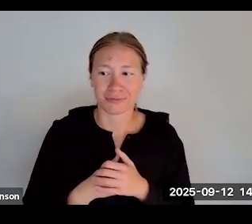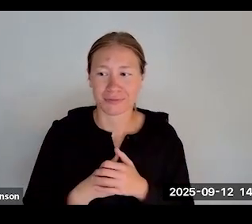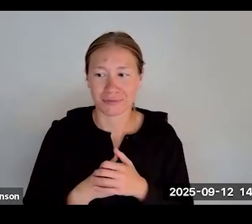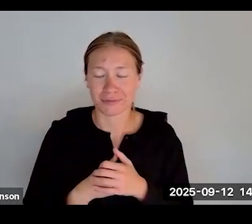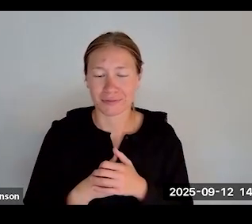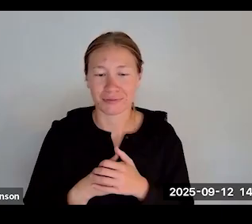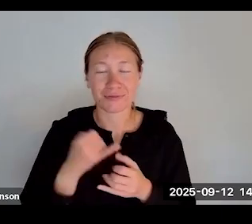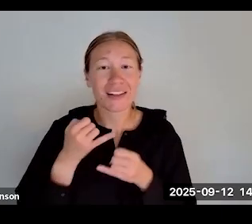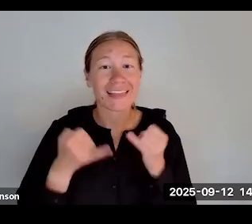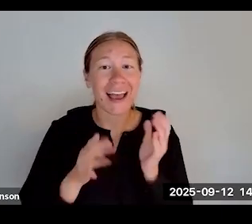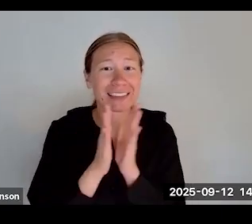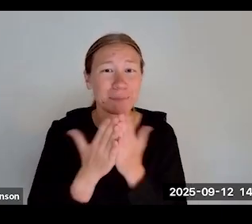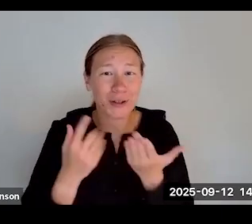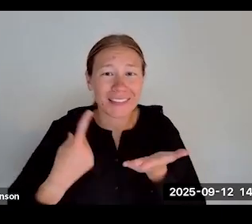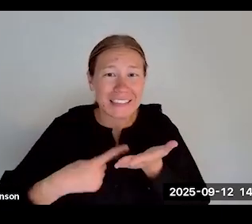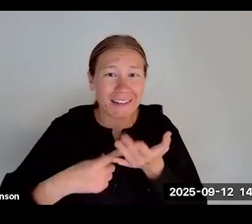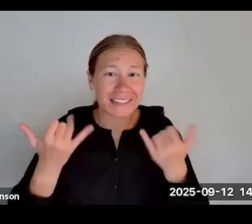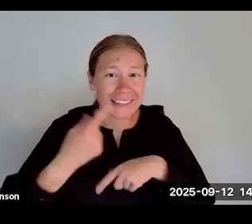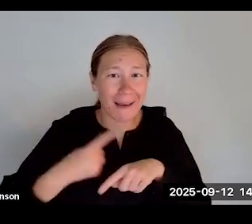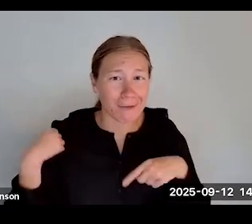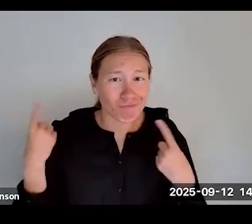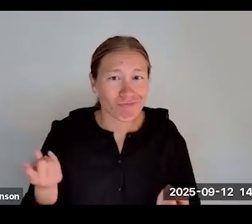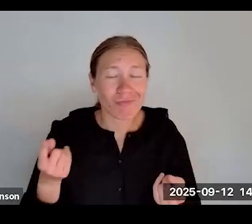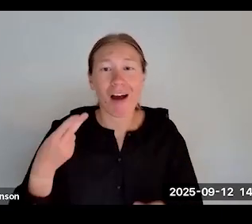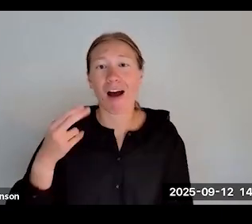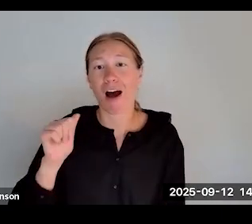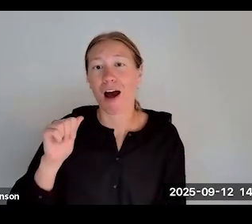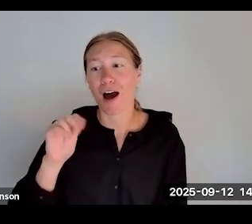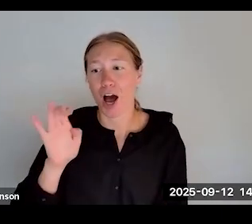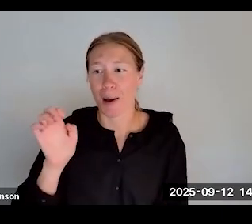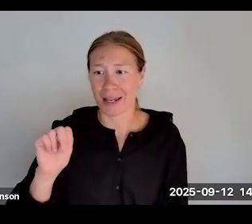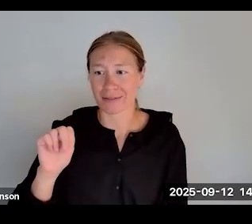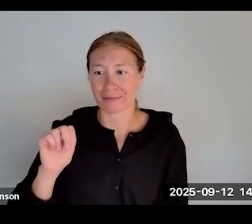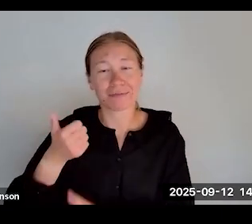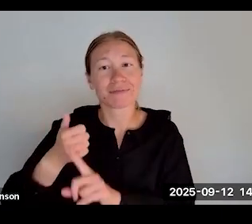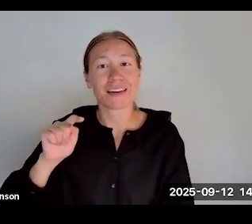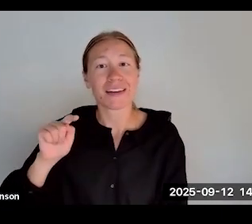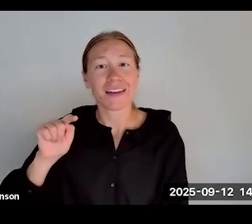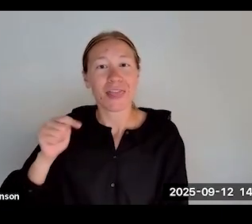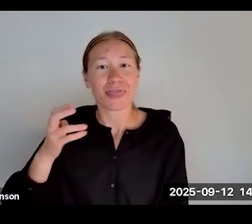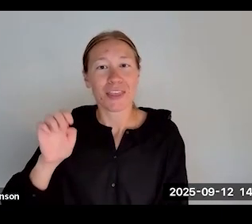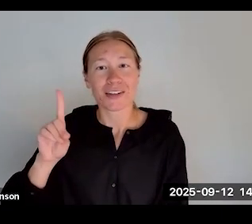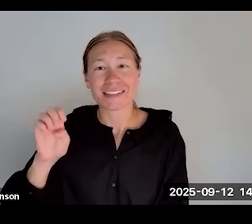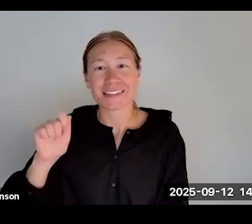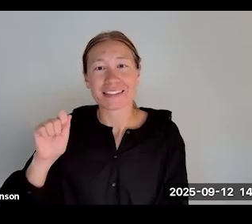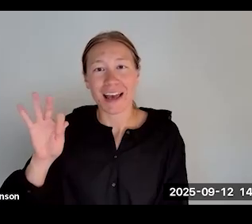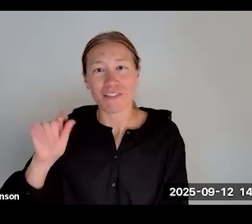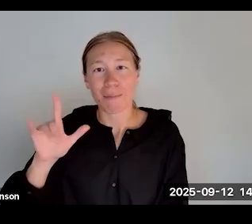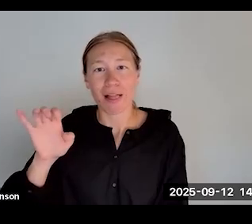The last book I'll be talking about today is Haben, the Deafblind Woman Who Conquered Harvard Law by Haben